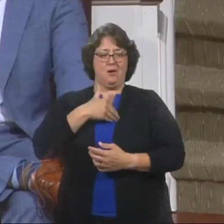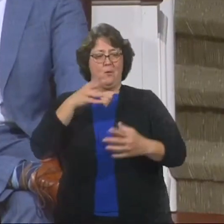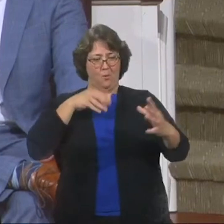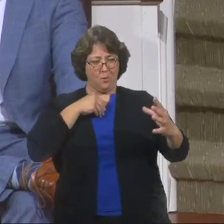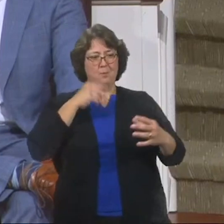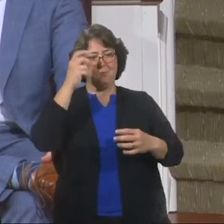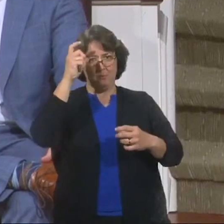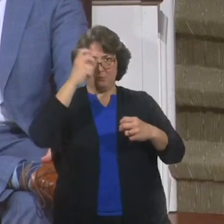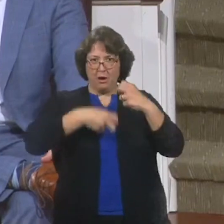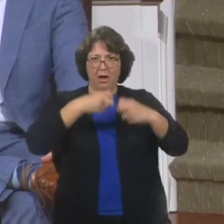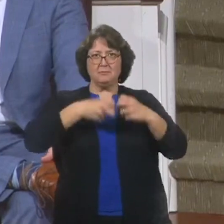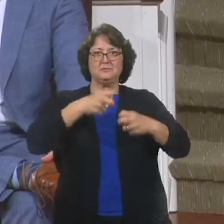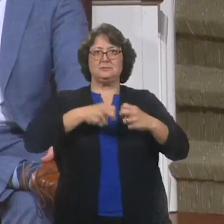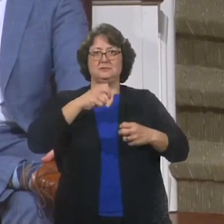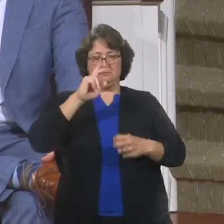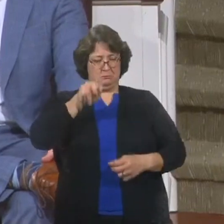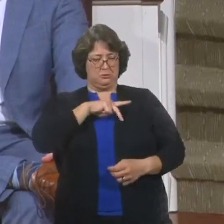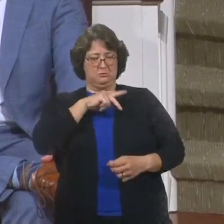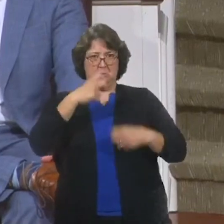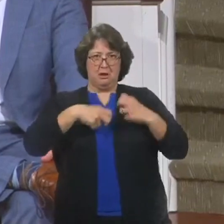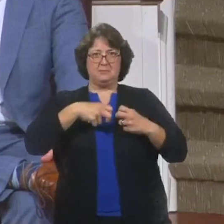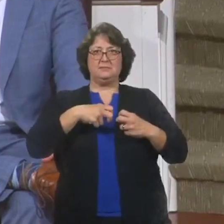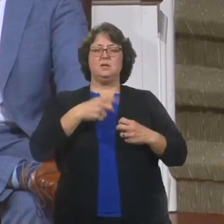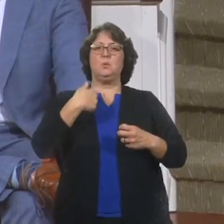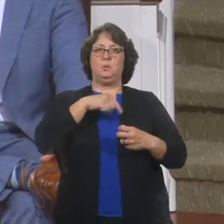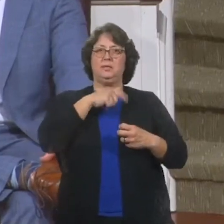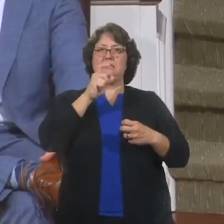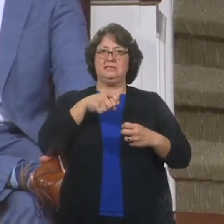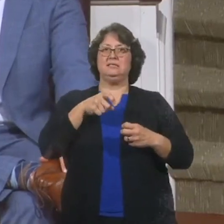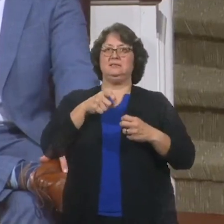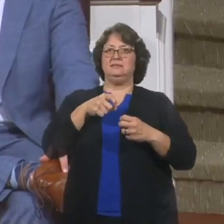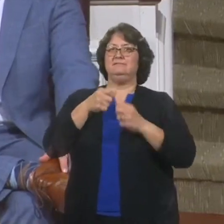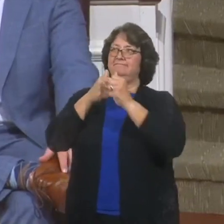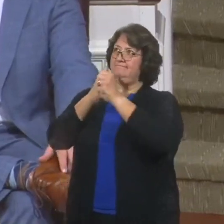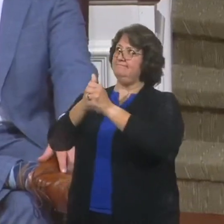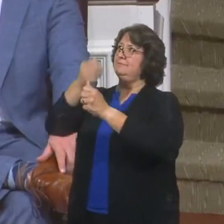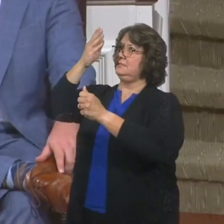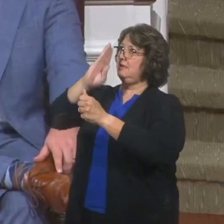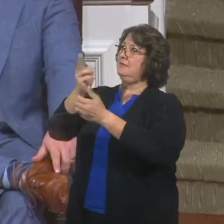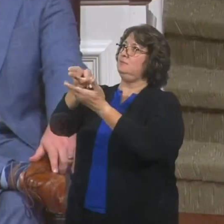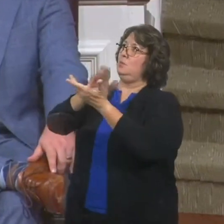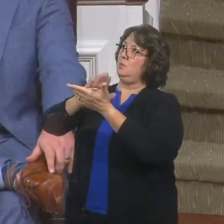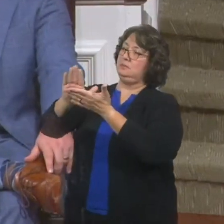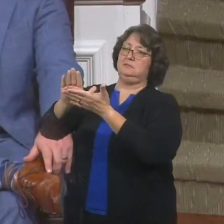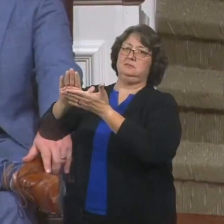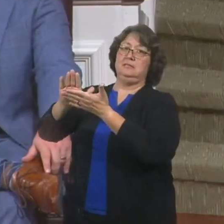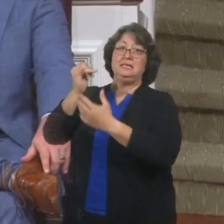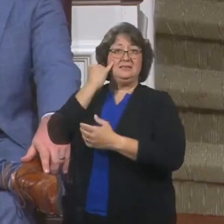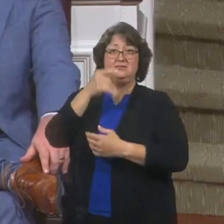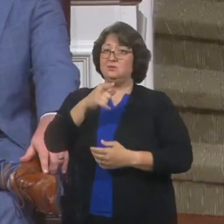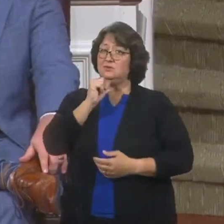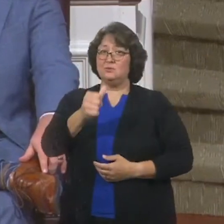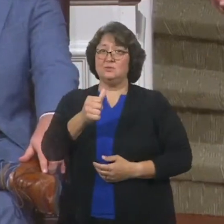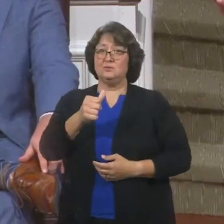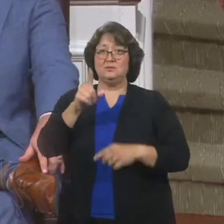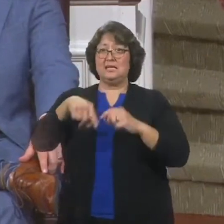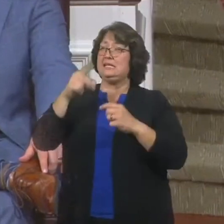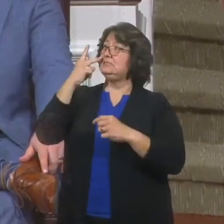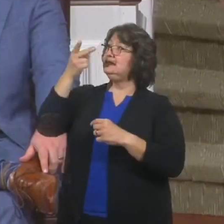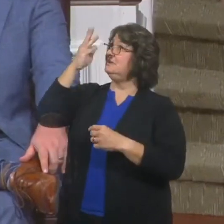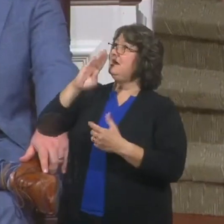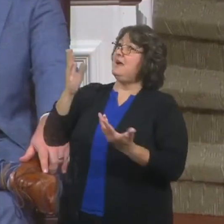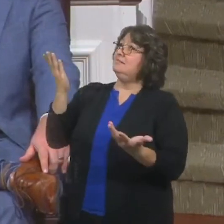else. He said, follow peace. Stay in your lane and holiness. If you don't, you can't see